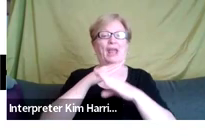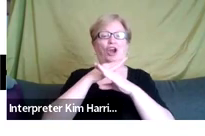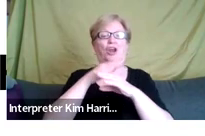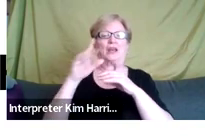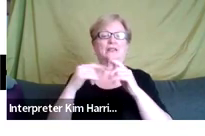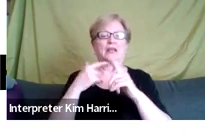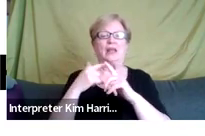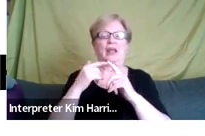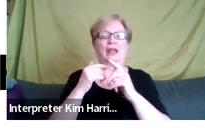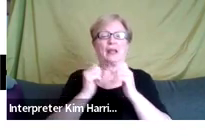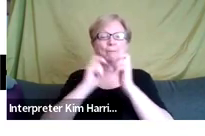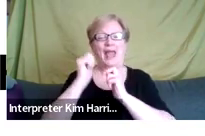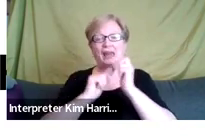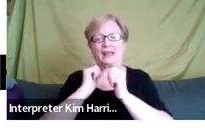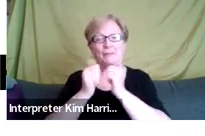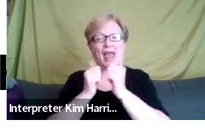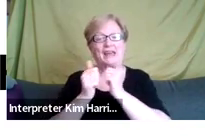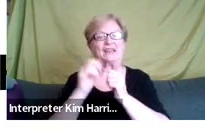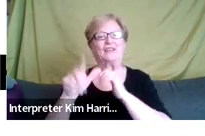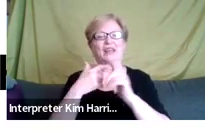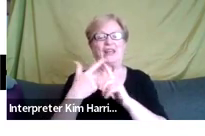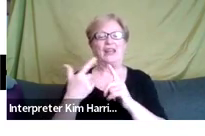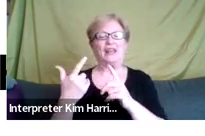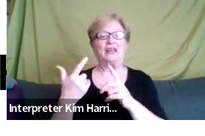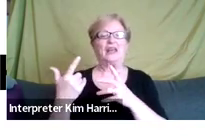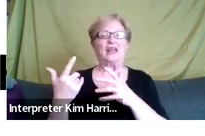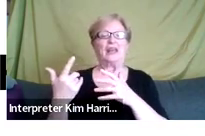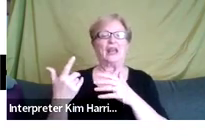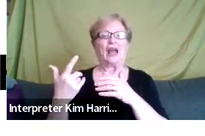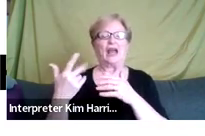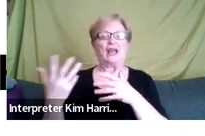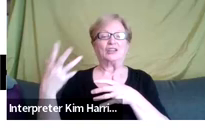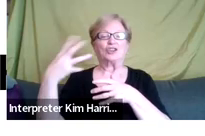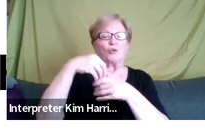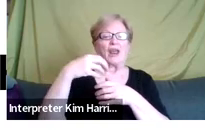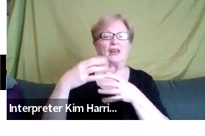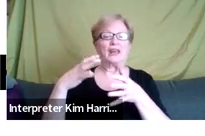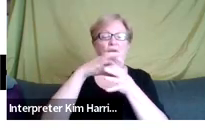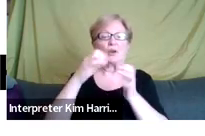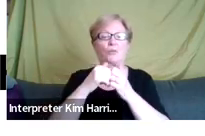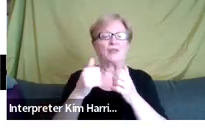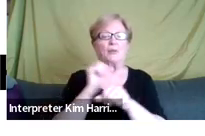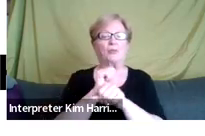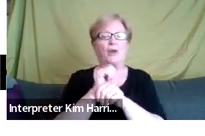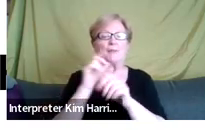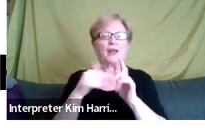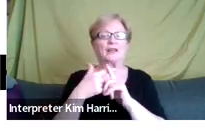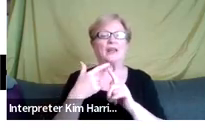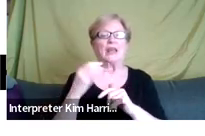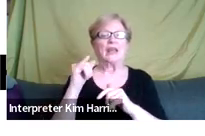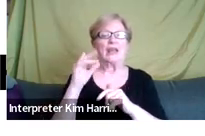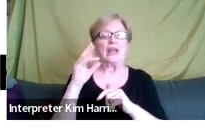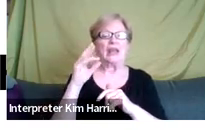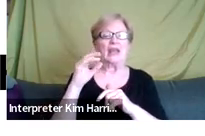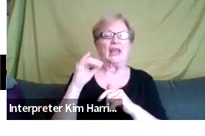employment, inadequate paid leave and paid sick policies are among numerous barriers to employment disabled people